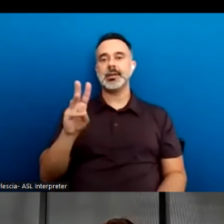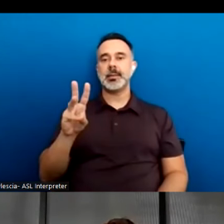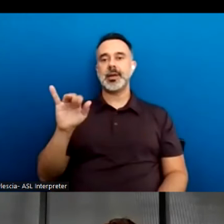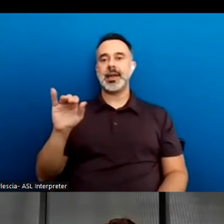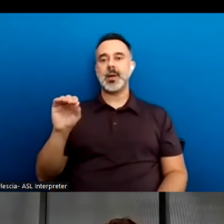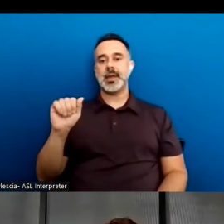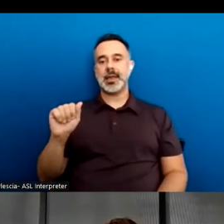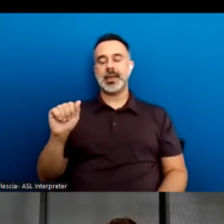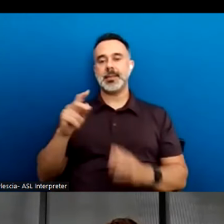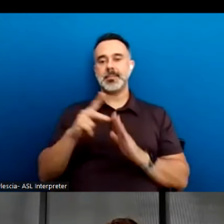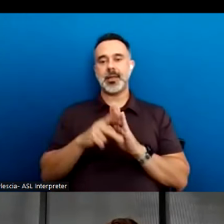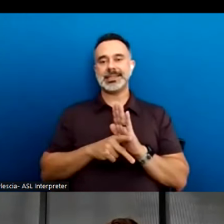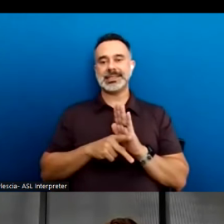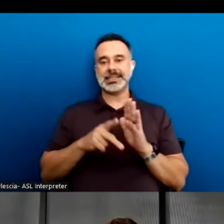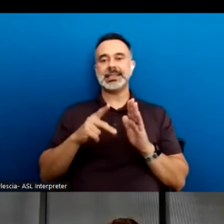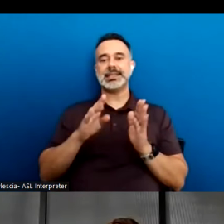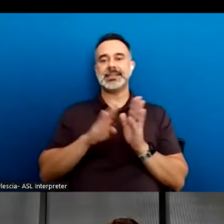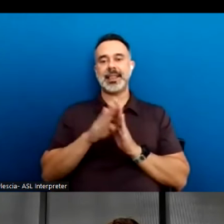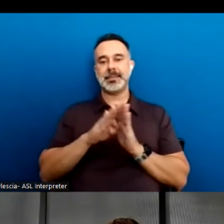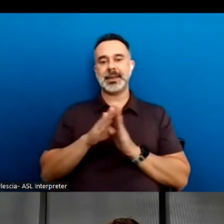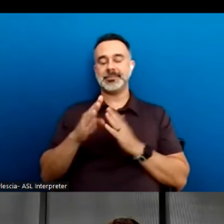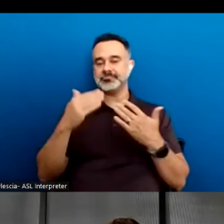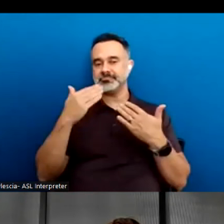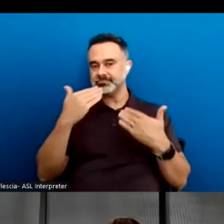WIOA Policy Development, and please